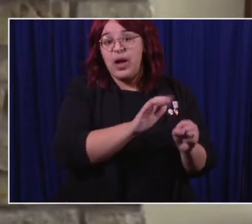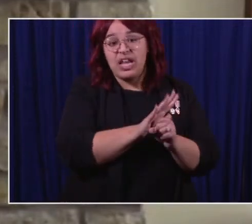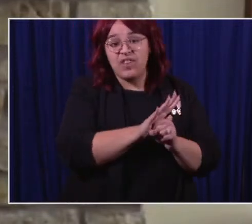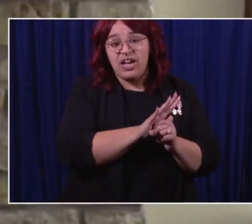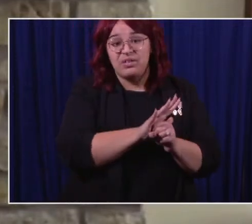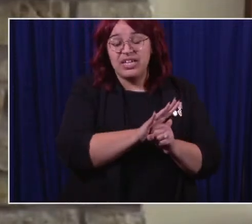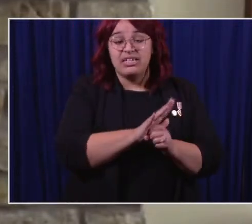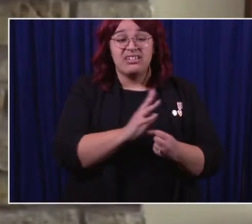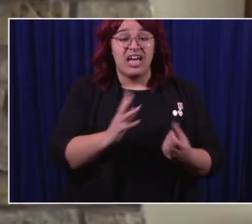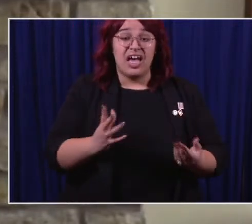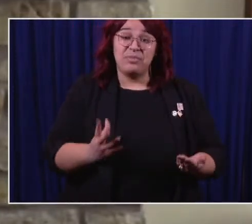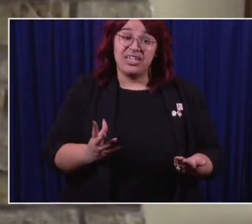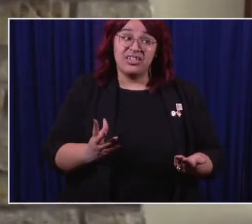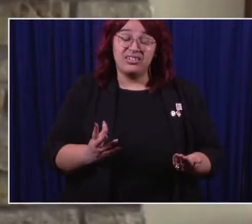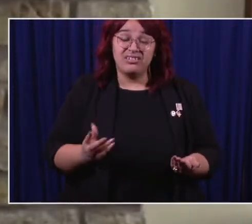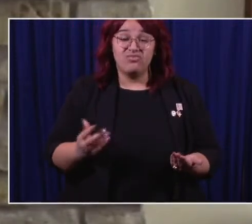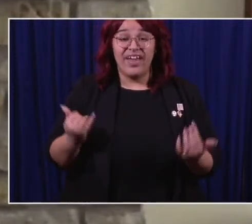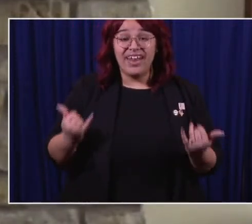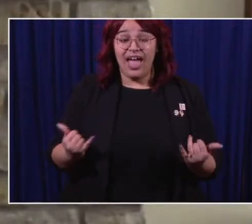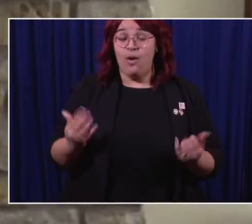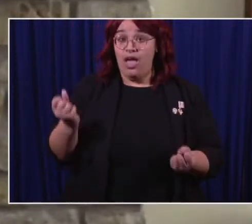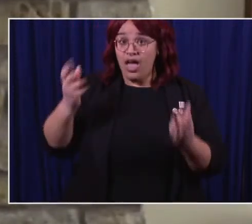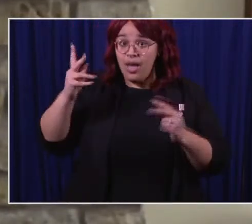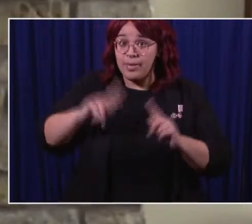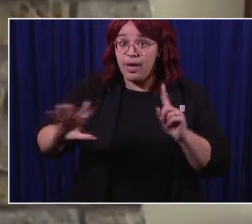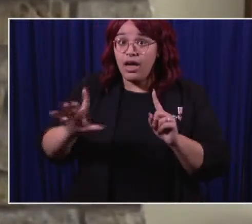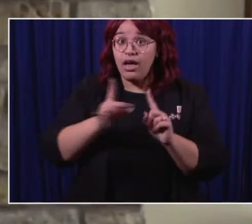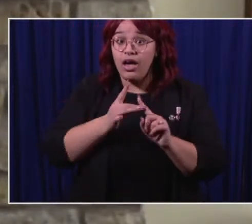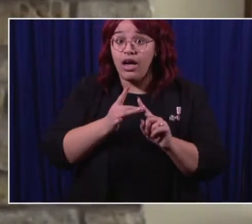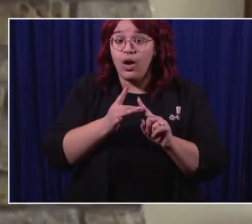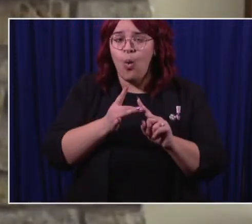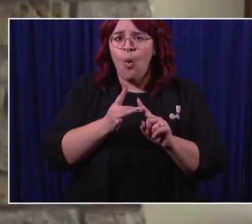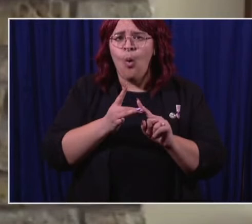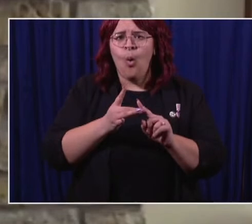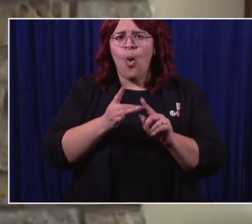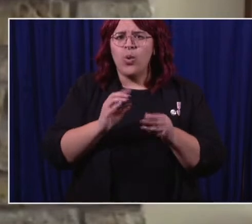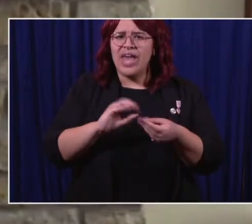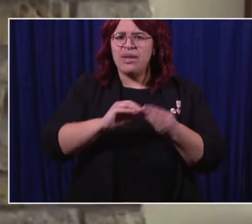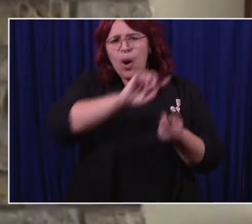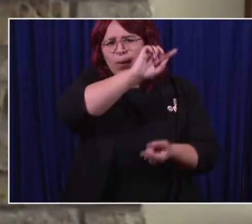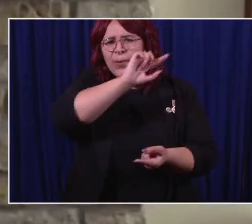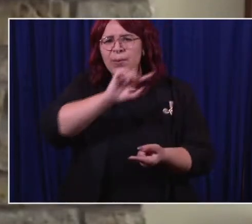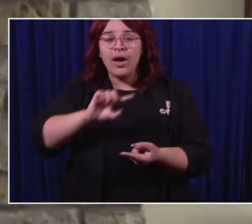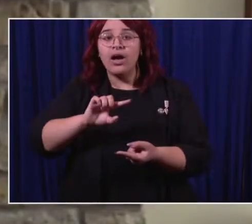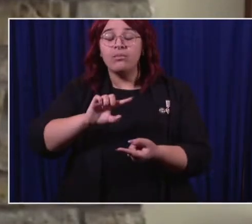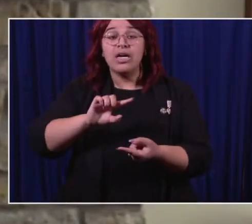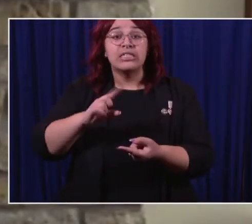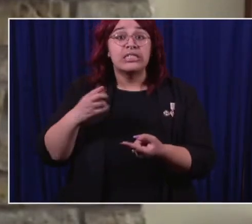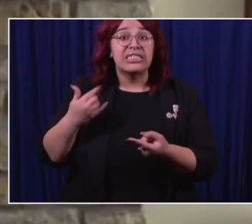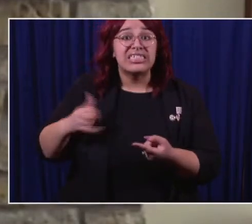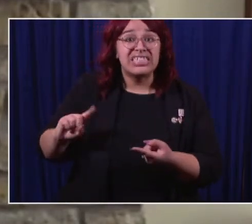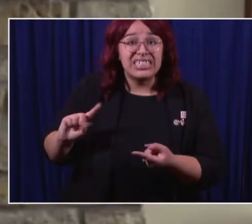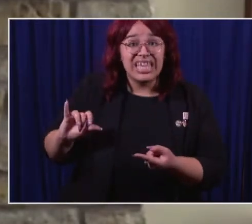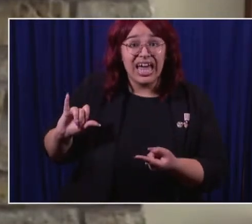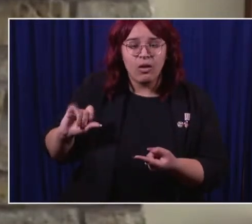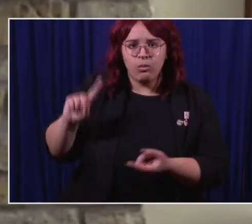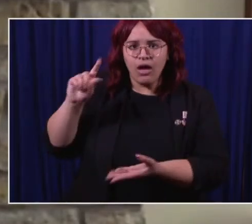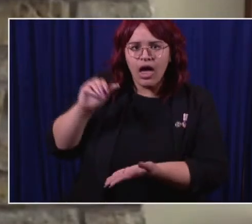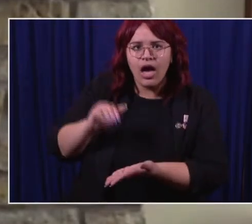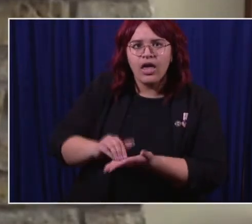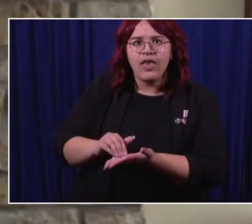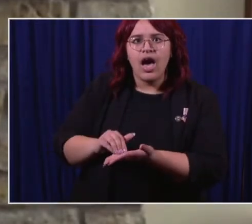are about the case numbers being down. Yes, we are. They're dramatically down, but they're still high. And at the same